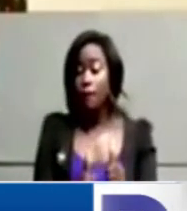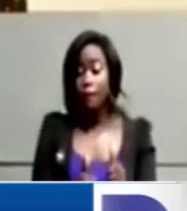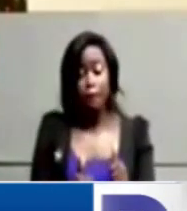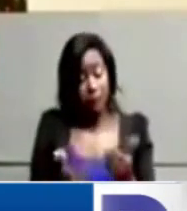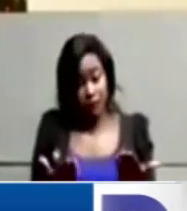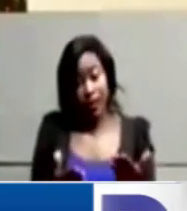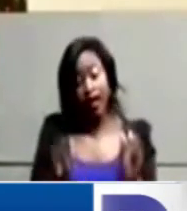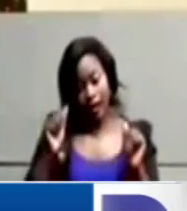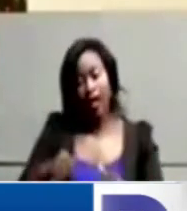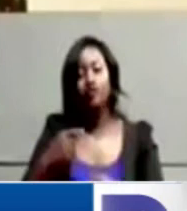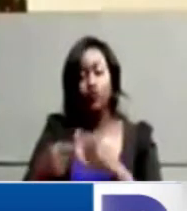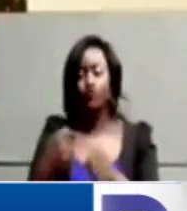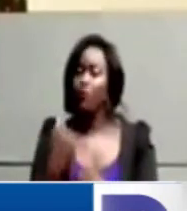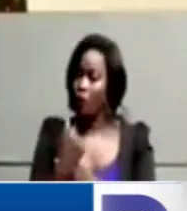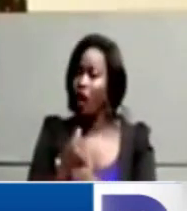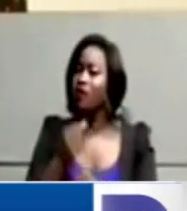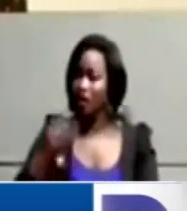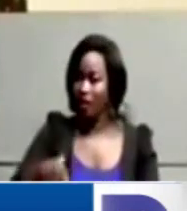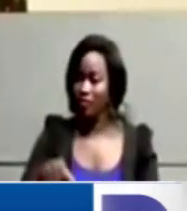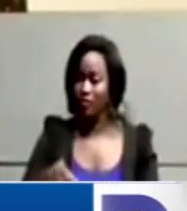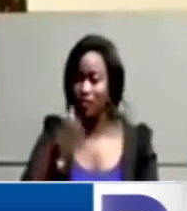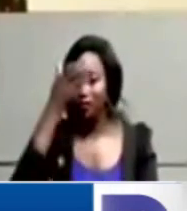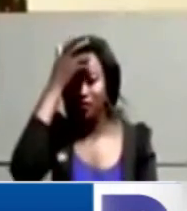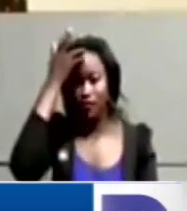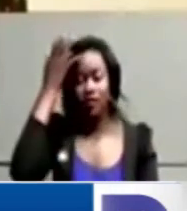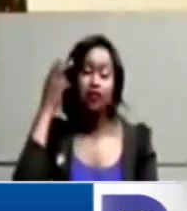put out by the Minister of Health.